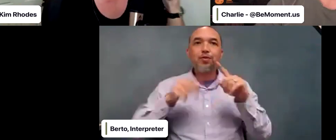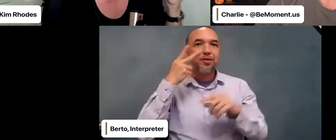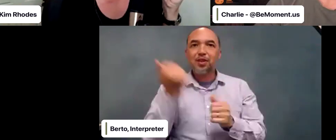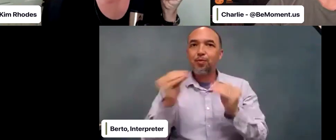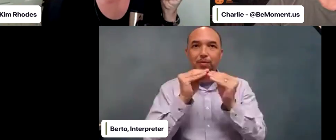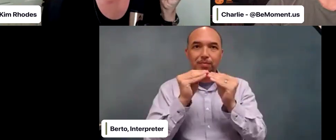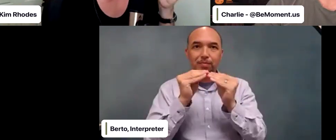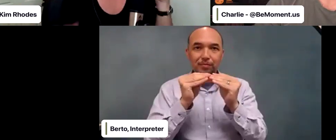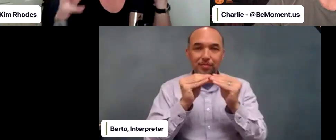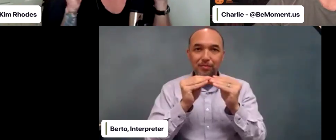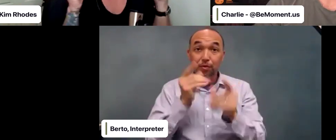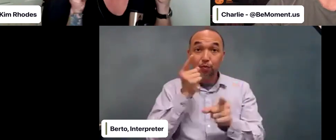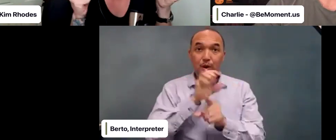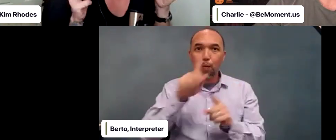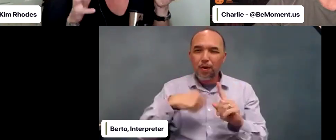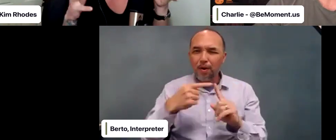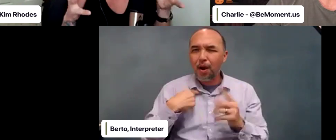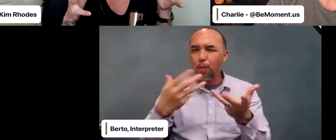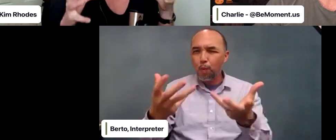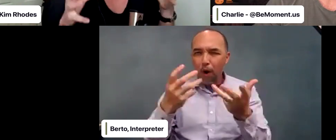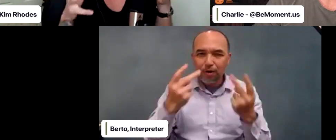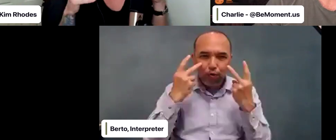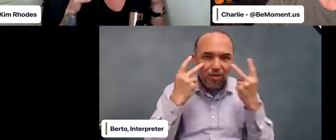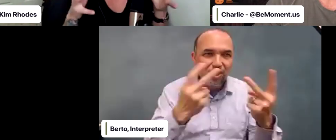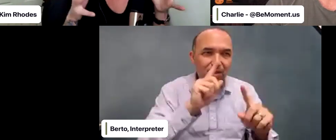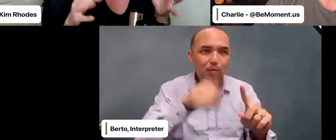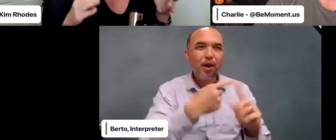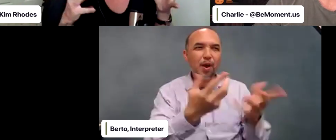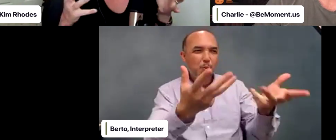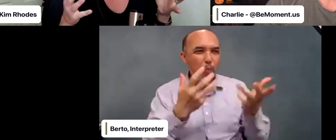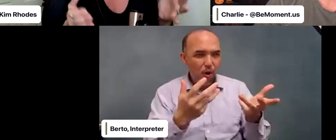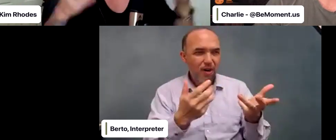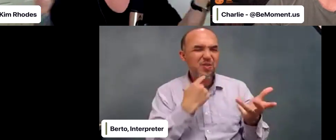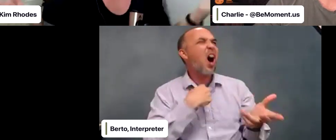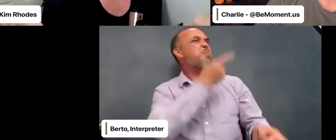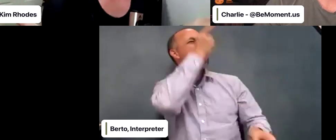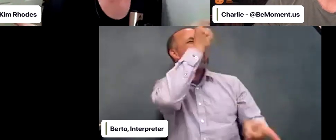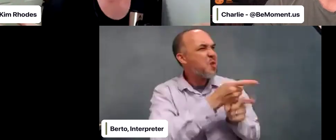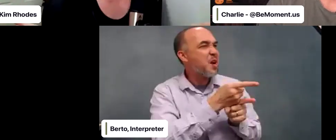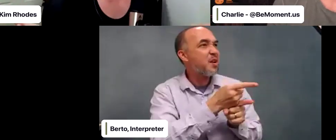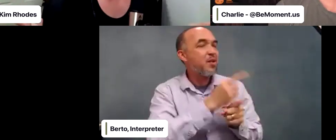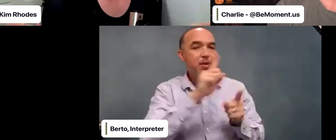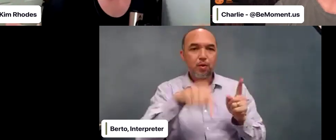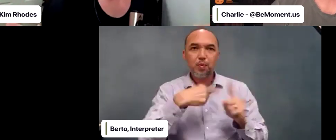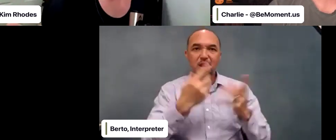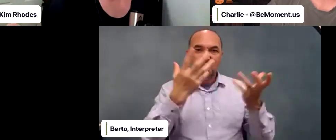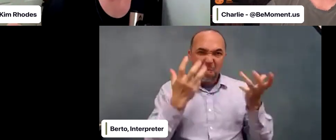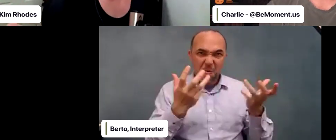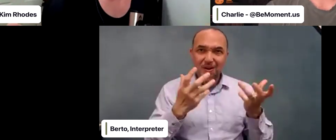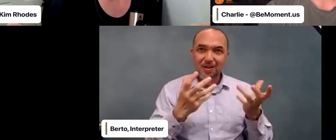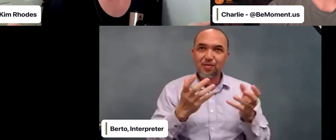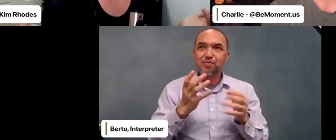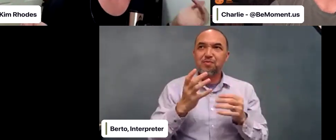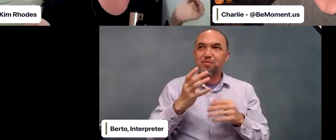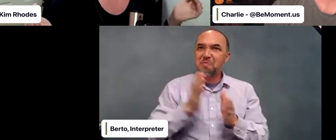to perceiving, when I am attached to being right, when I am attached to talking to people's dead